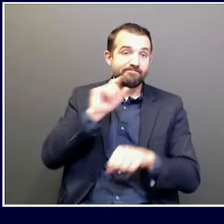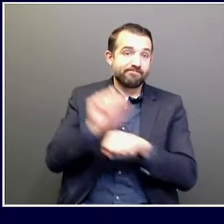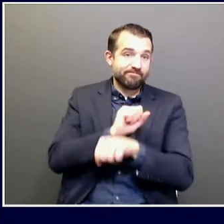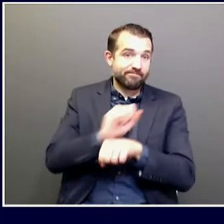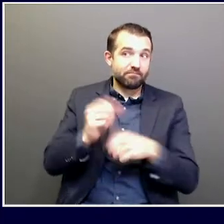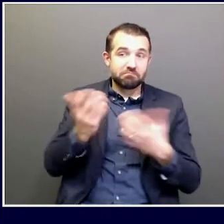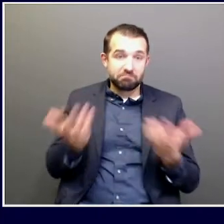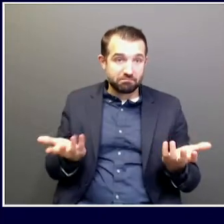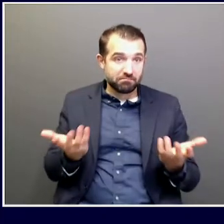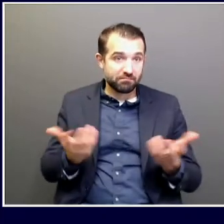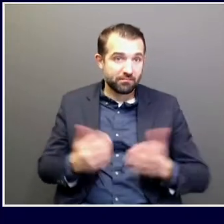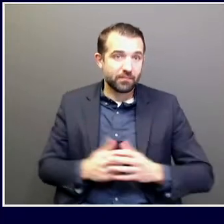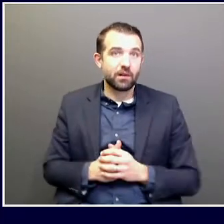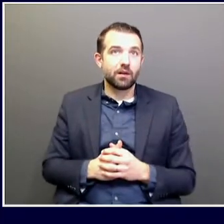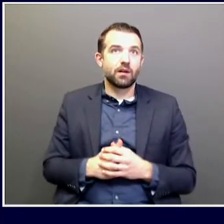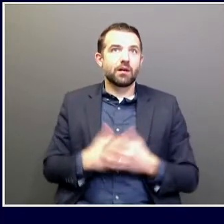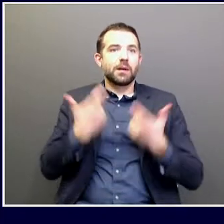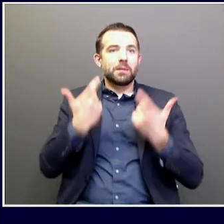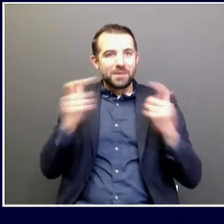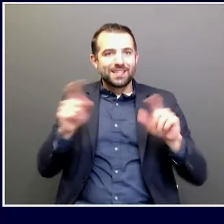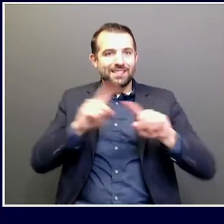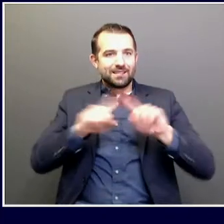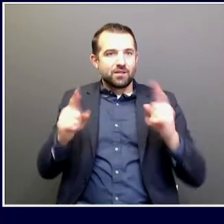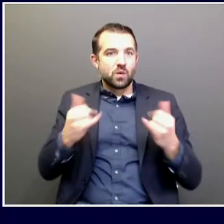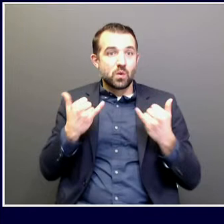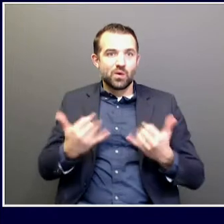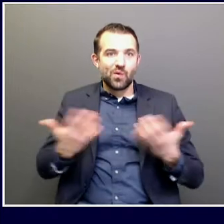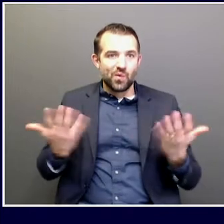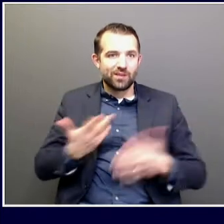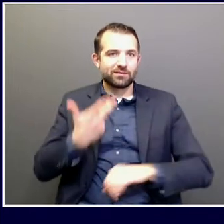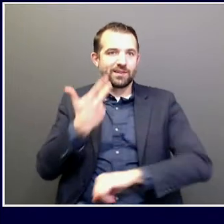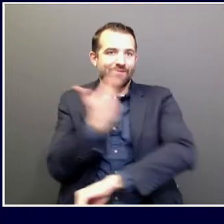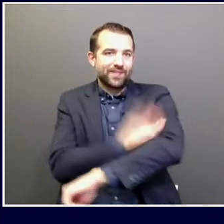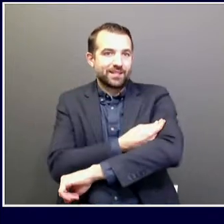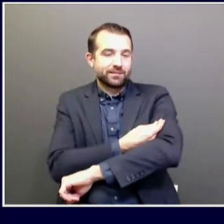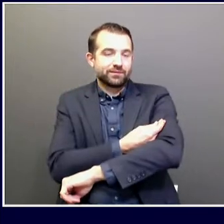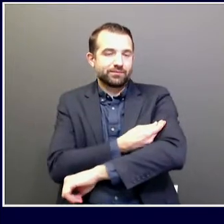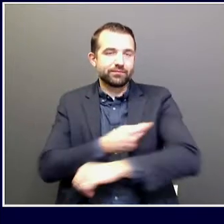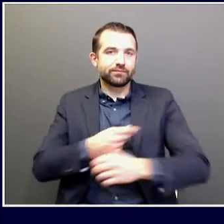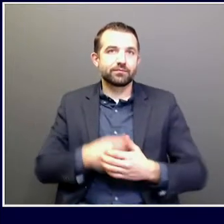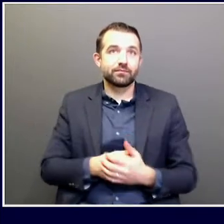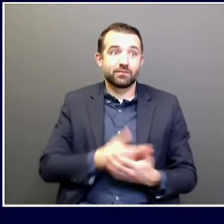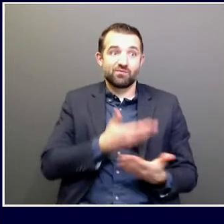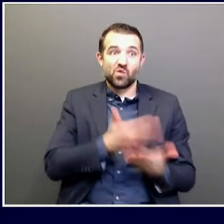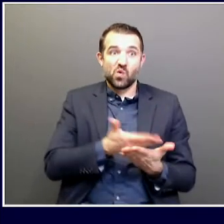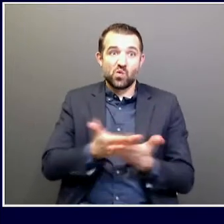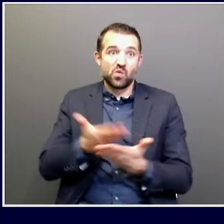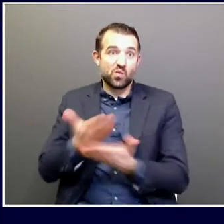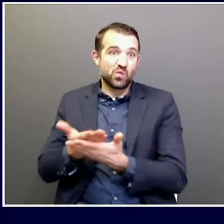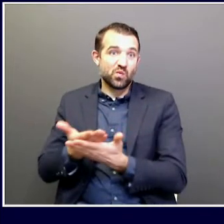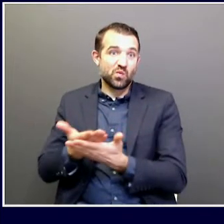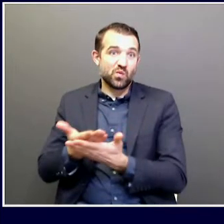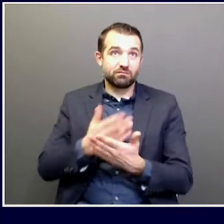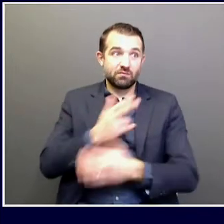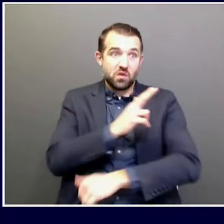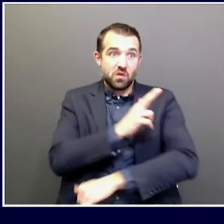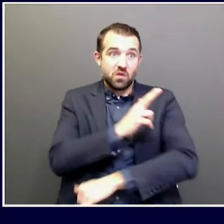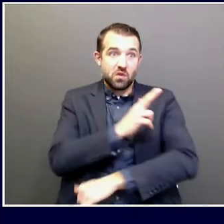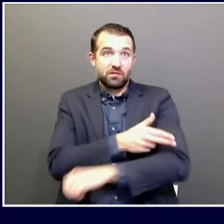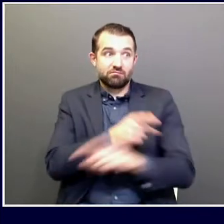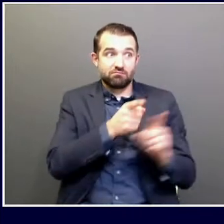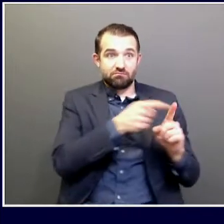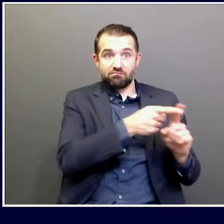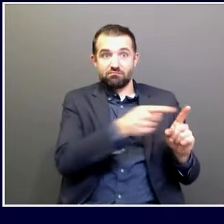that huge difference is the vaccine. As Dr. Shah just said, our data show it. The people in the hospitals, the people in critical care are